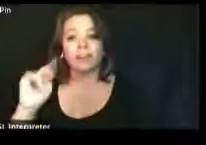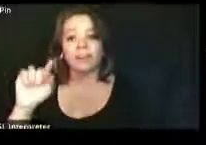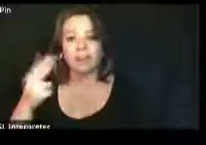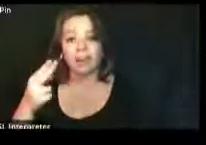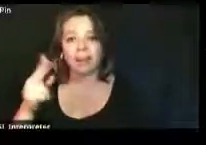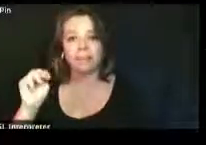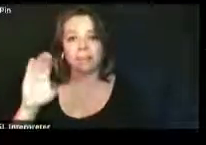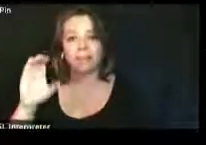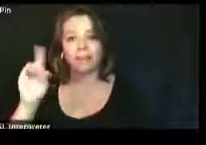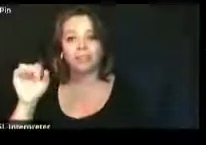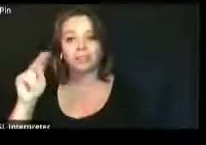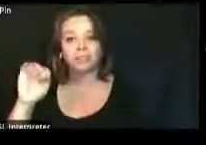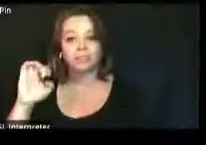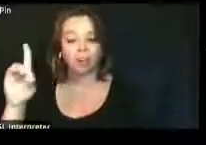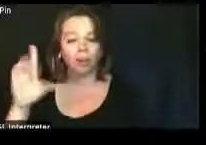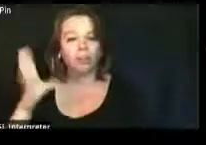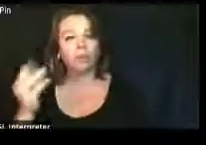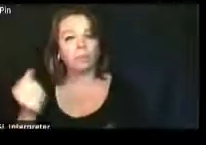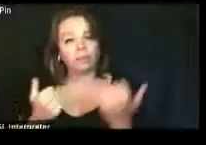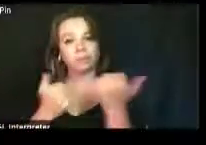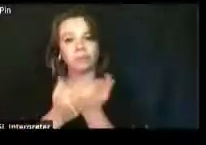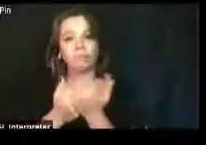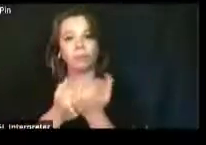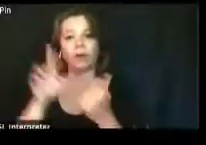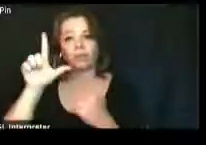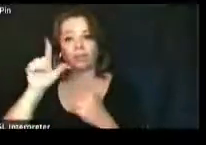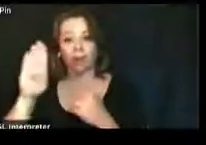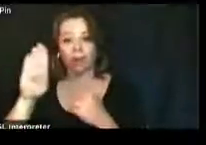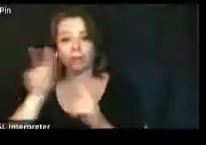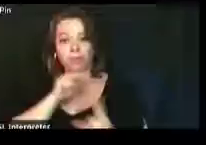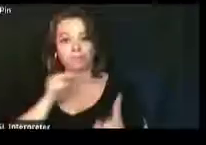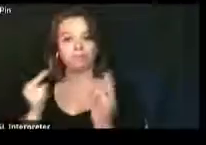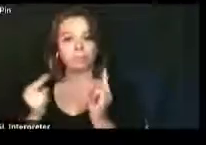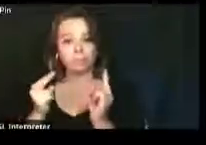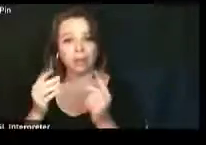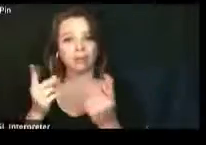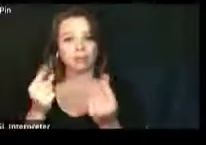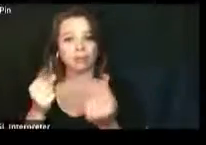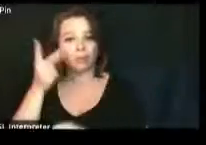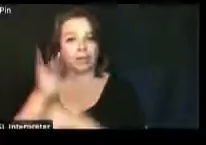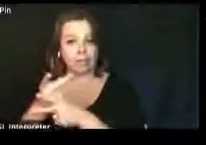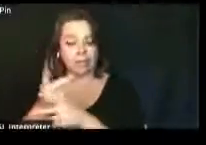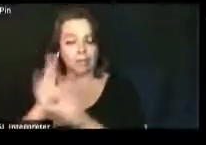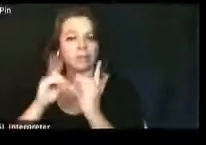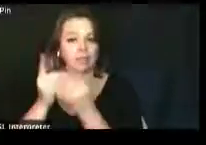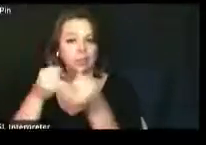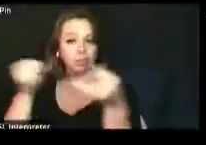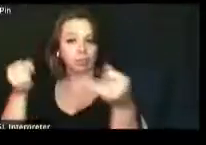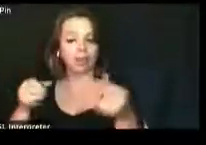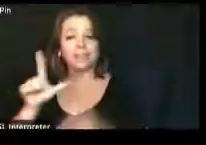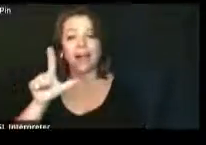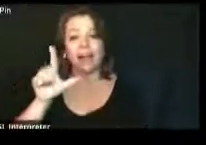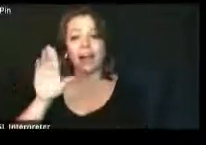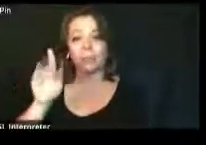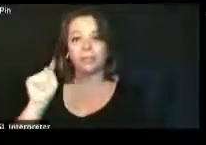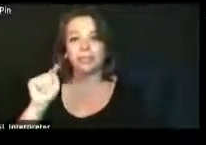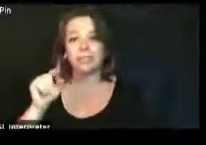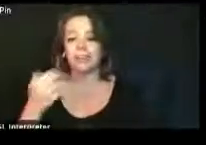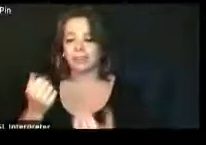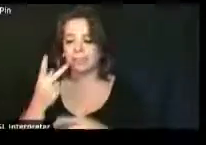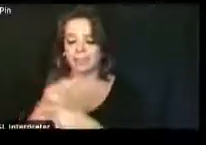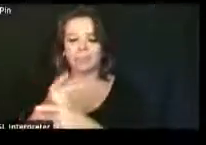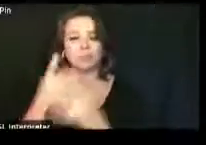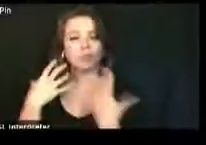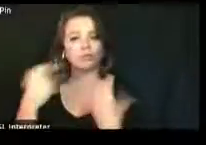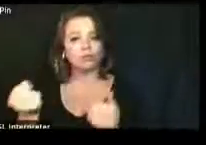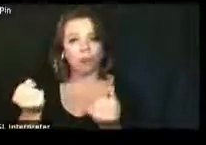Long Beach's position to maintain its current district lines. LBT maintains a very strong relationship with its elected federal